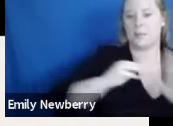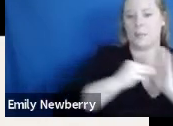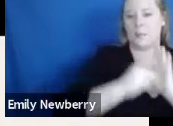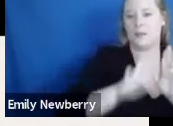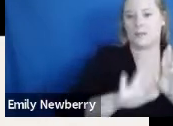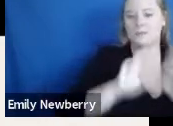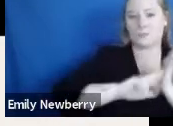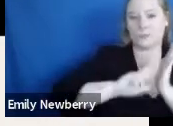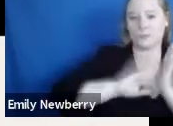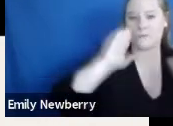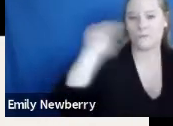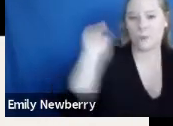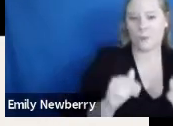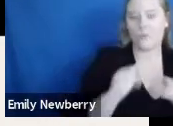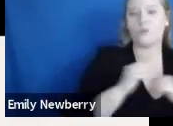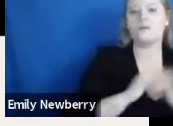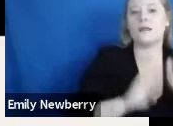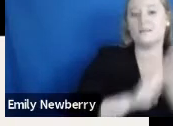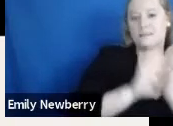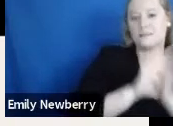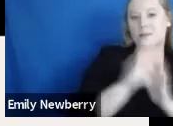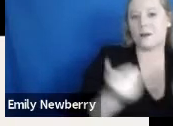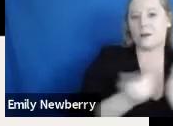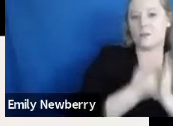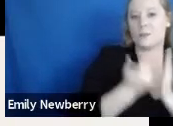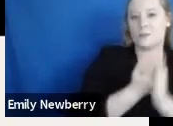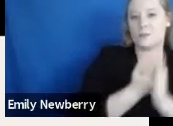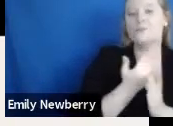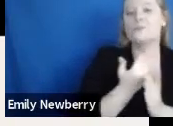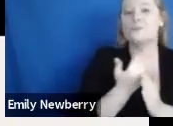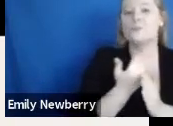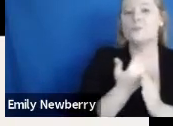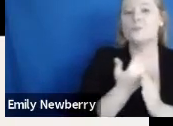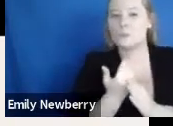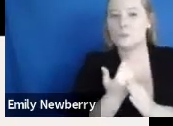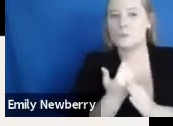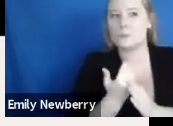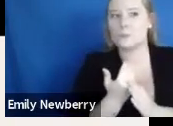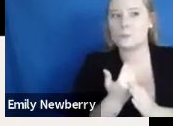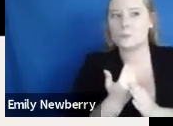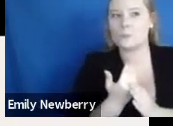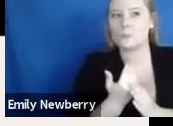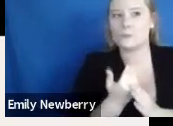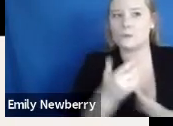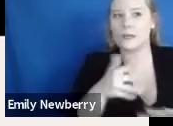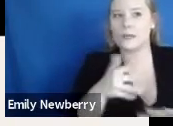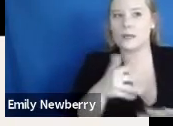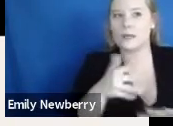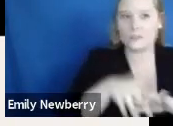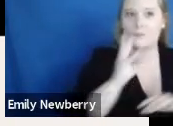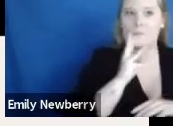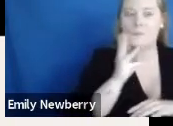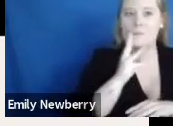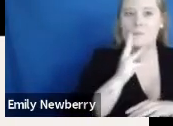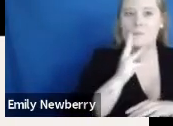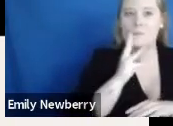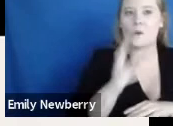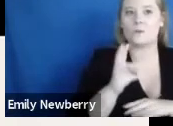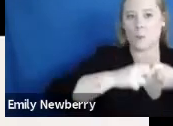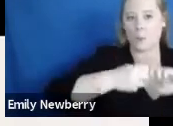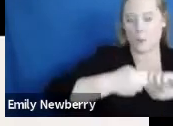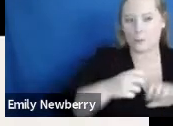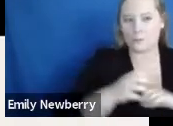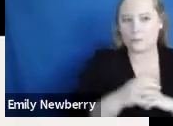research focus is the development of new algorithms for simulating integrated water and energy problems that